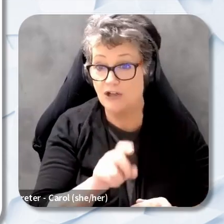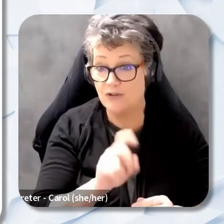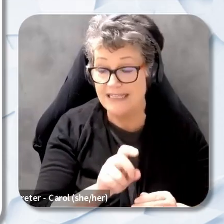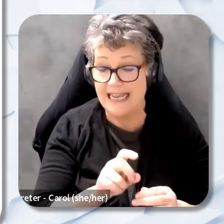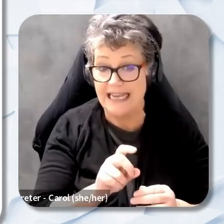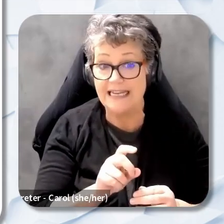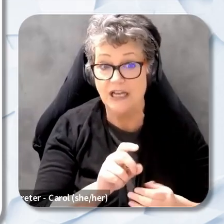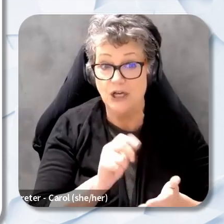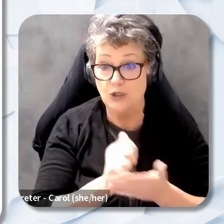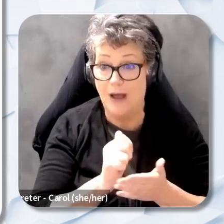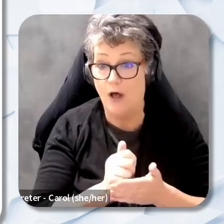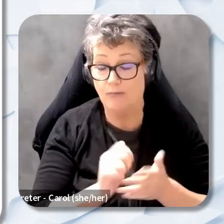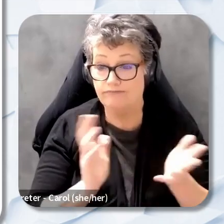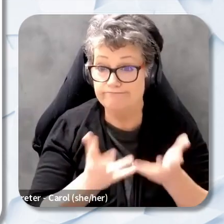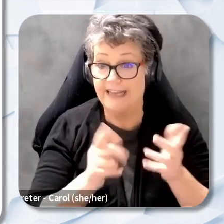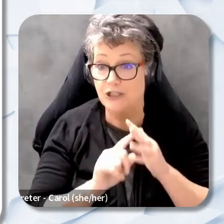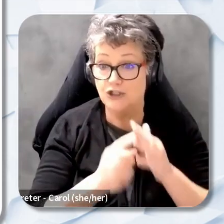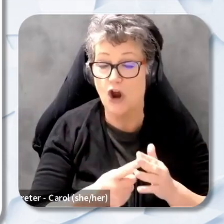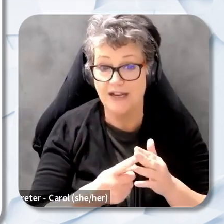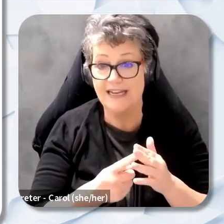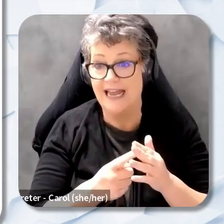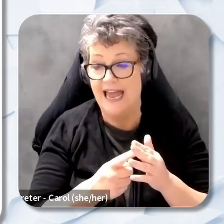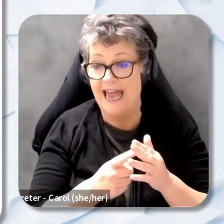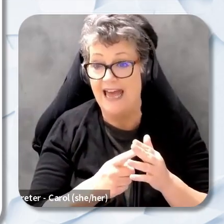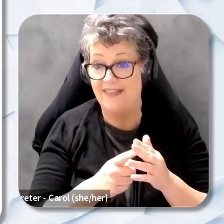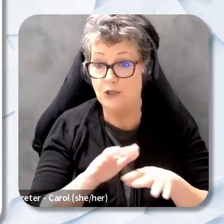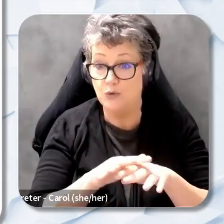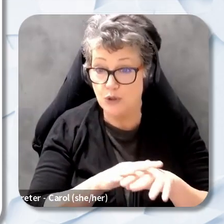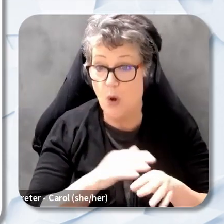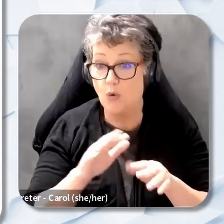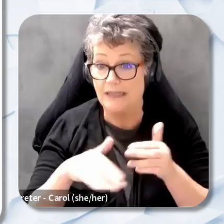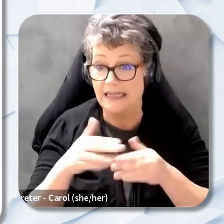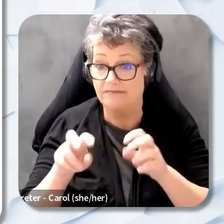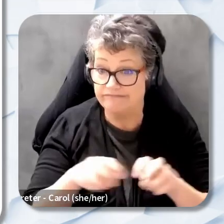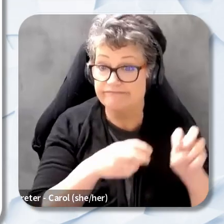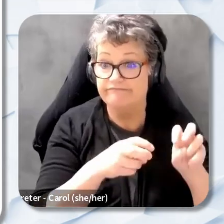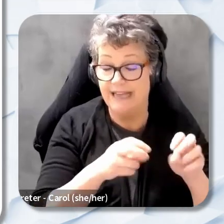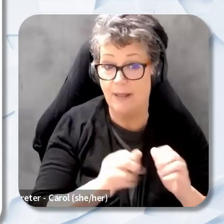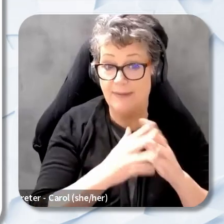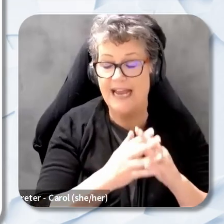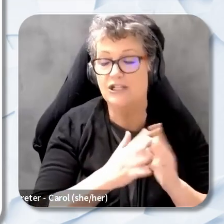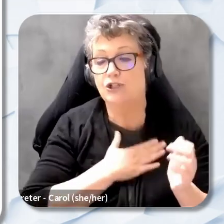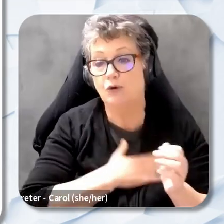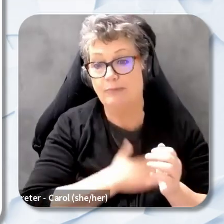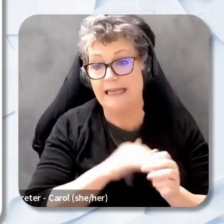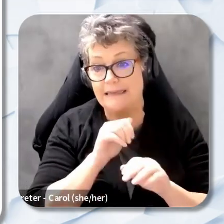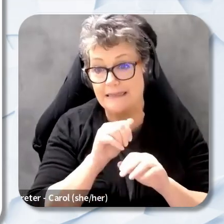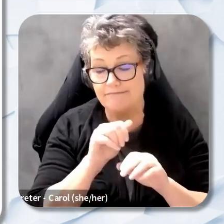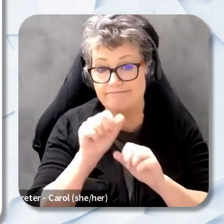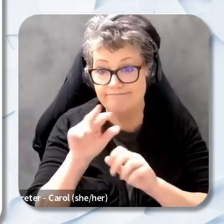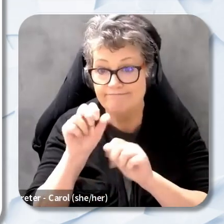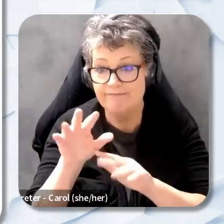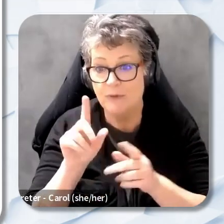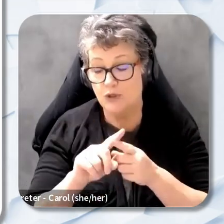get started and to phase in implementation. So please, please, please make sure you're sending those in if you haven't